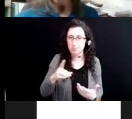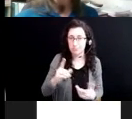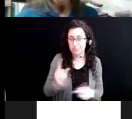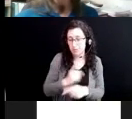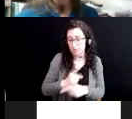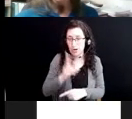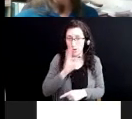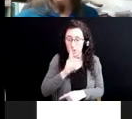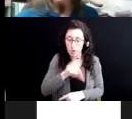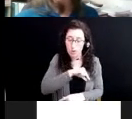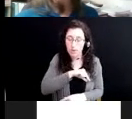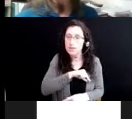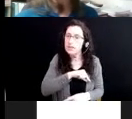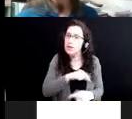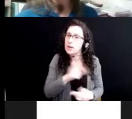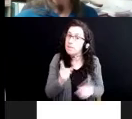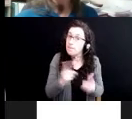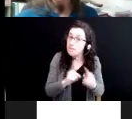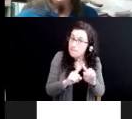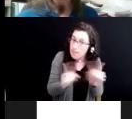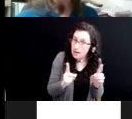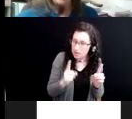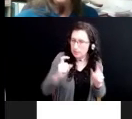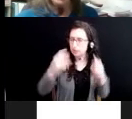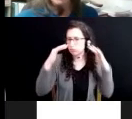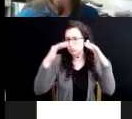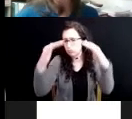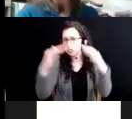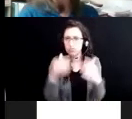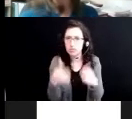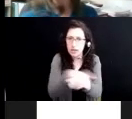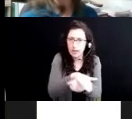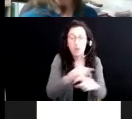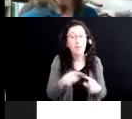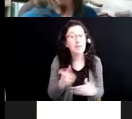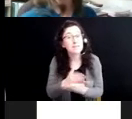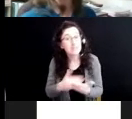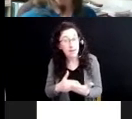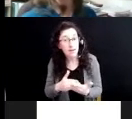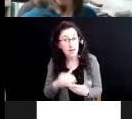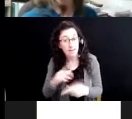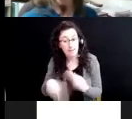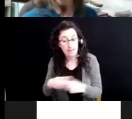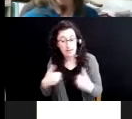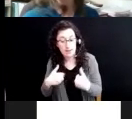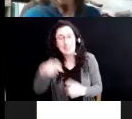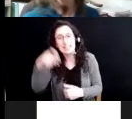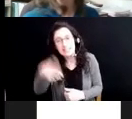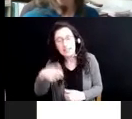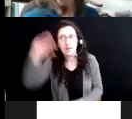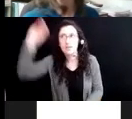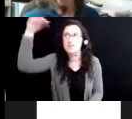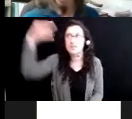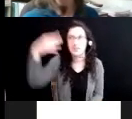there are species that need sun on the water, and amphibians are one of those. So